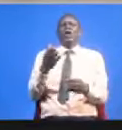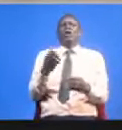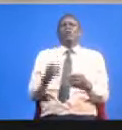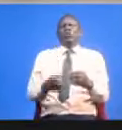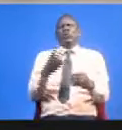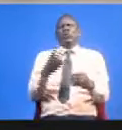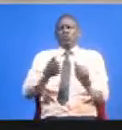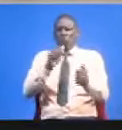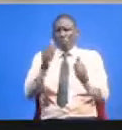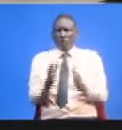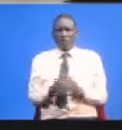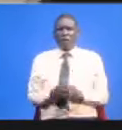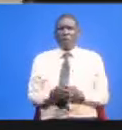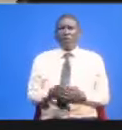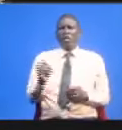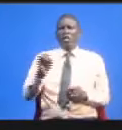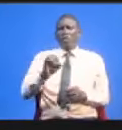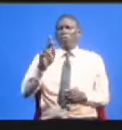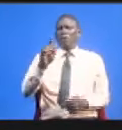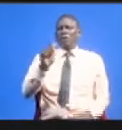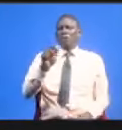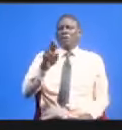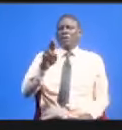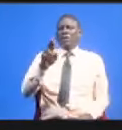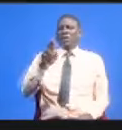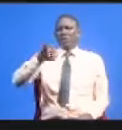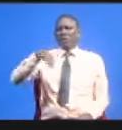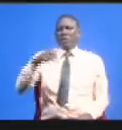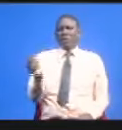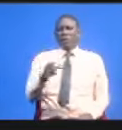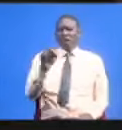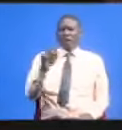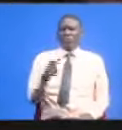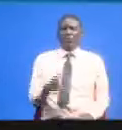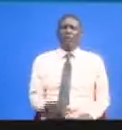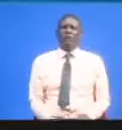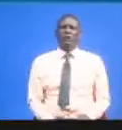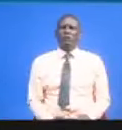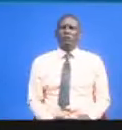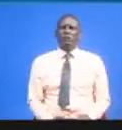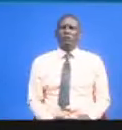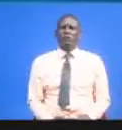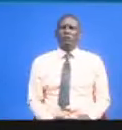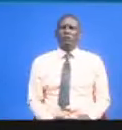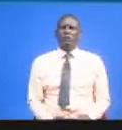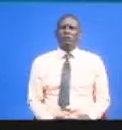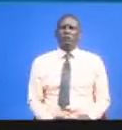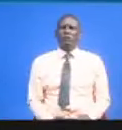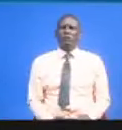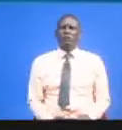two contenders. Ibrahim Karanja, NTV.